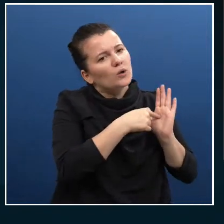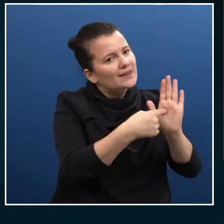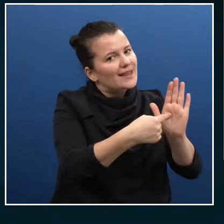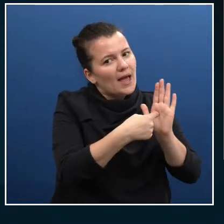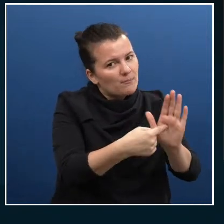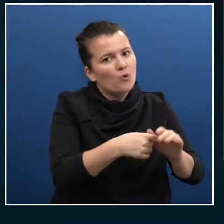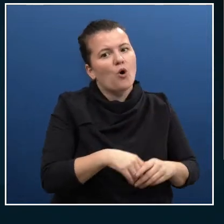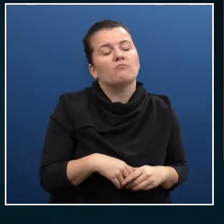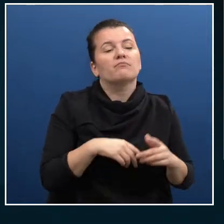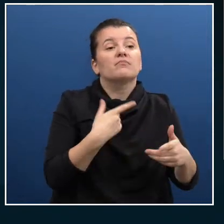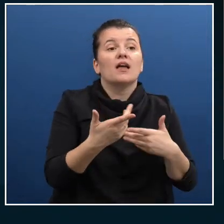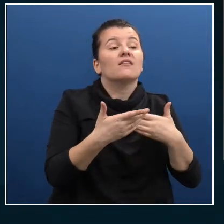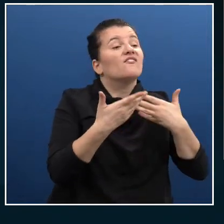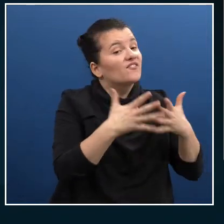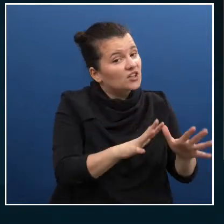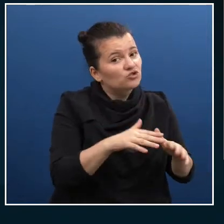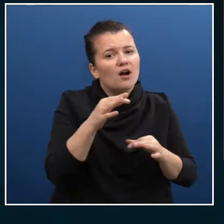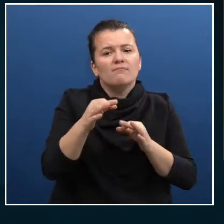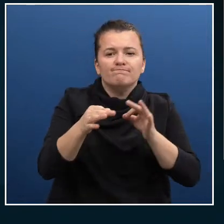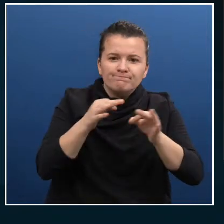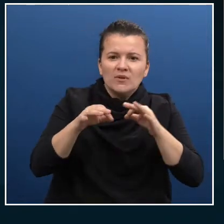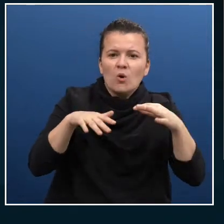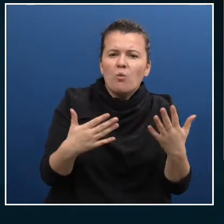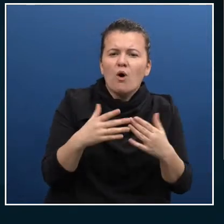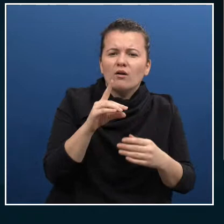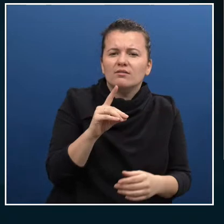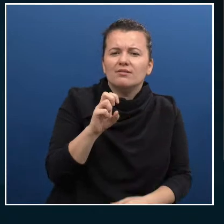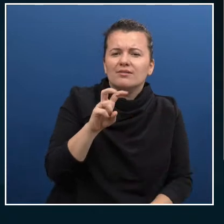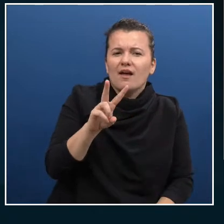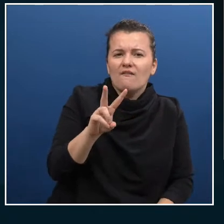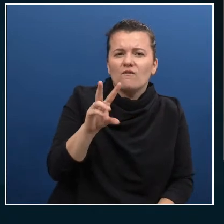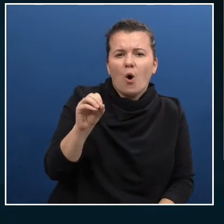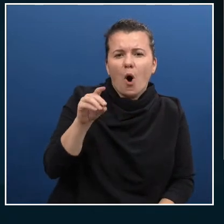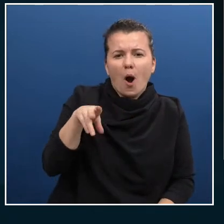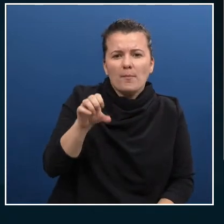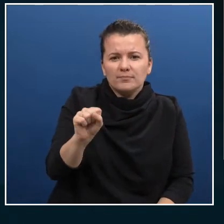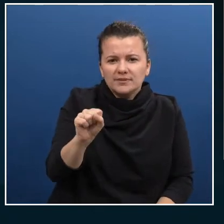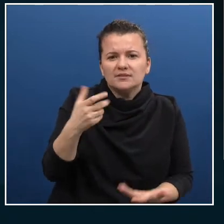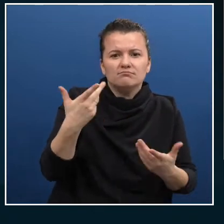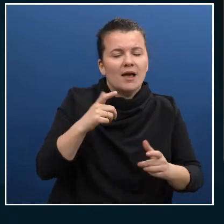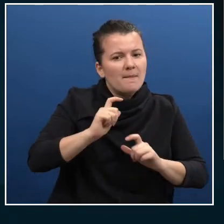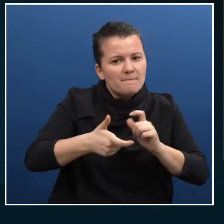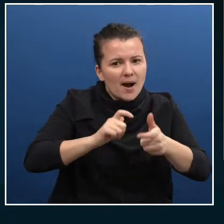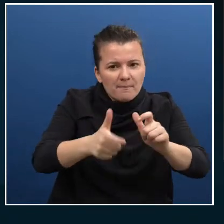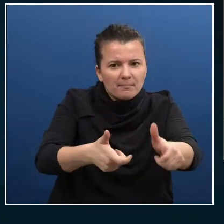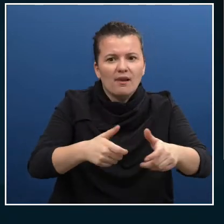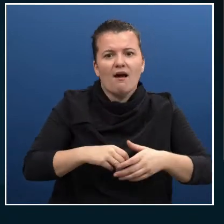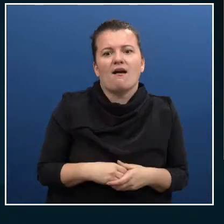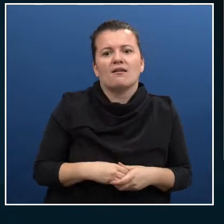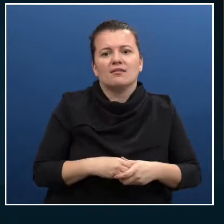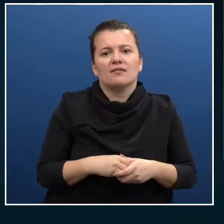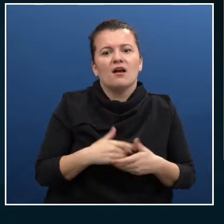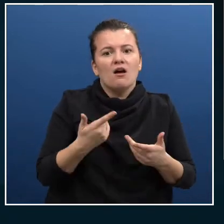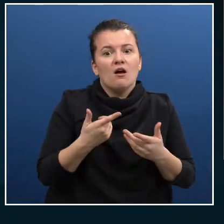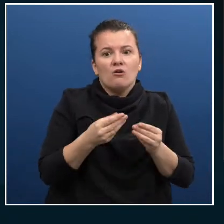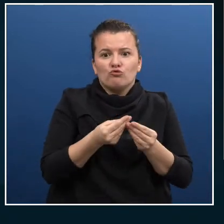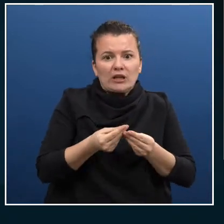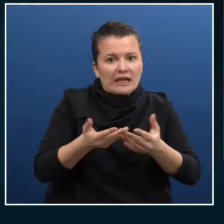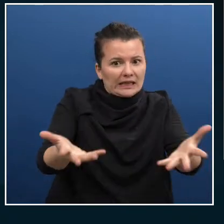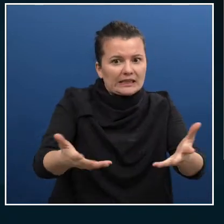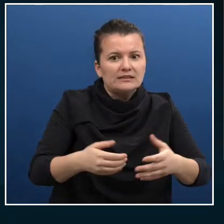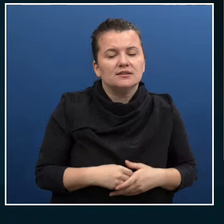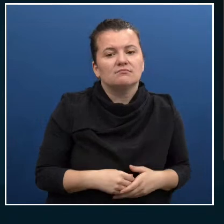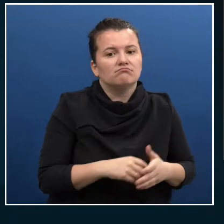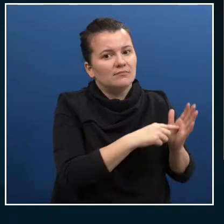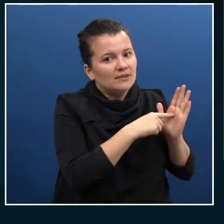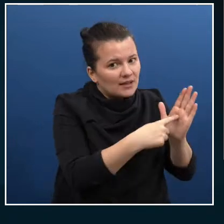DevOps, about pipelines and build and release, and will demo that also and show that I